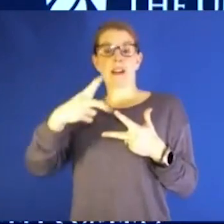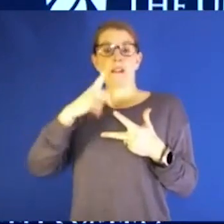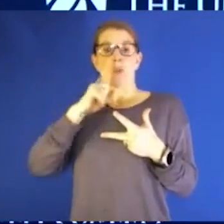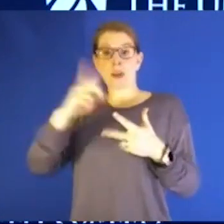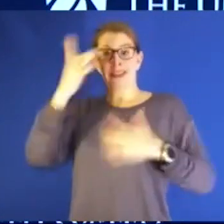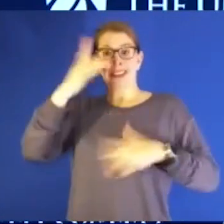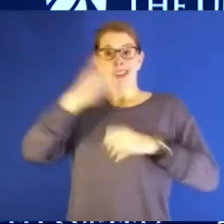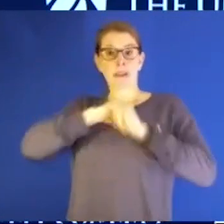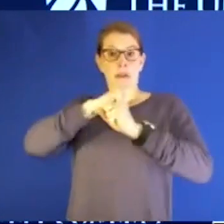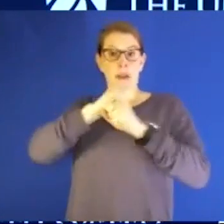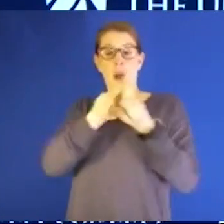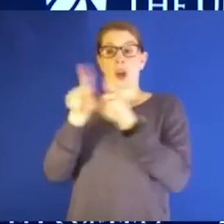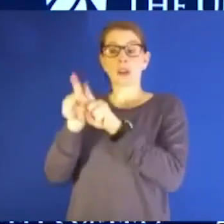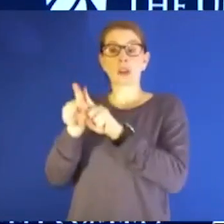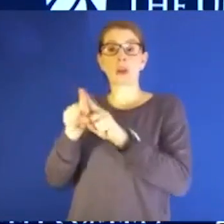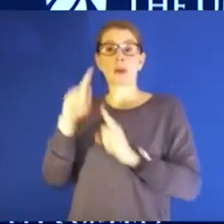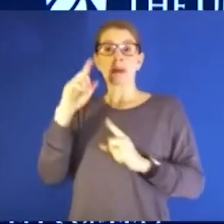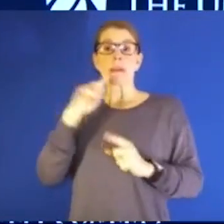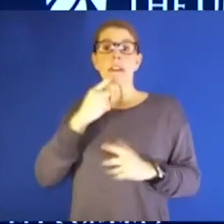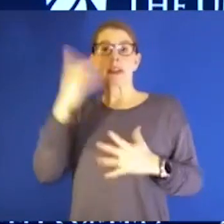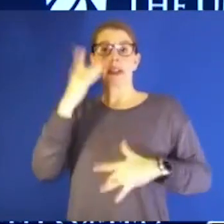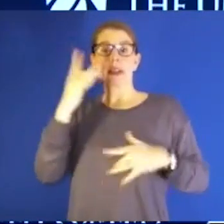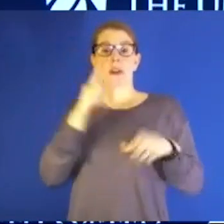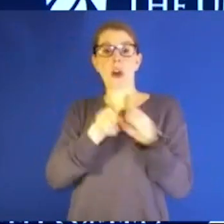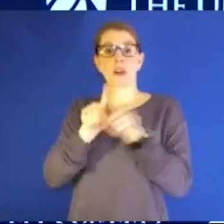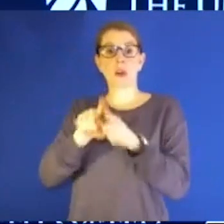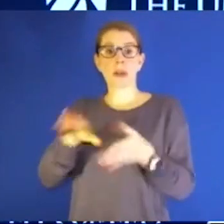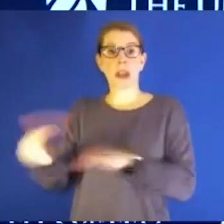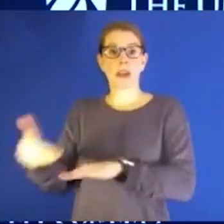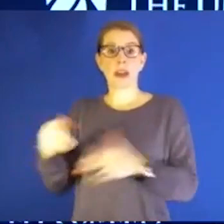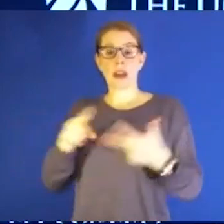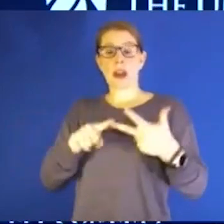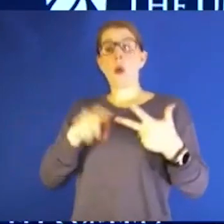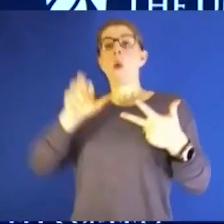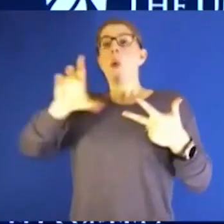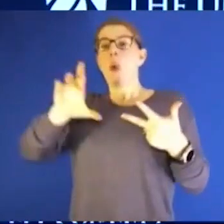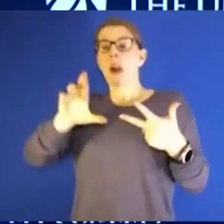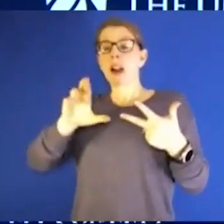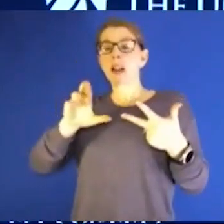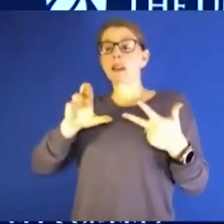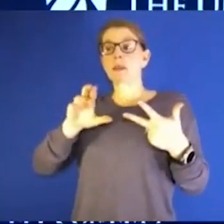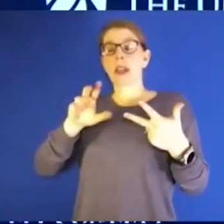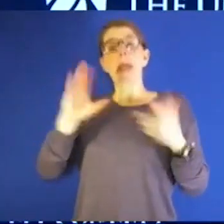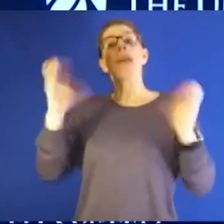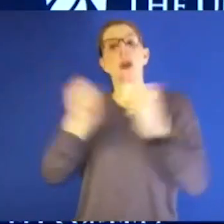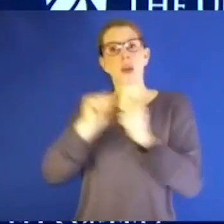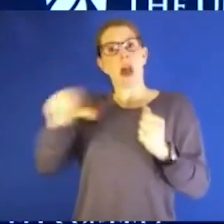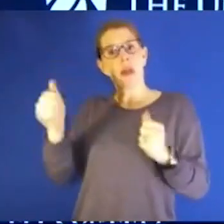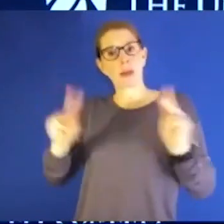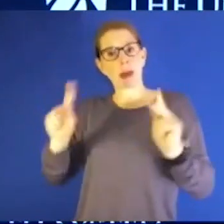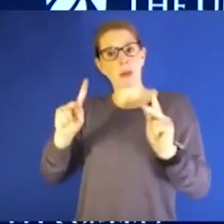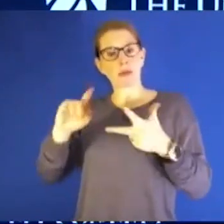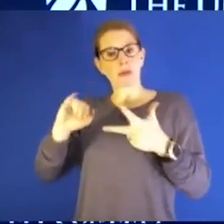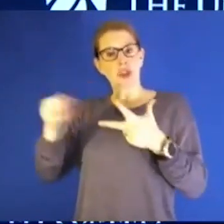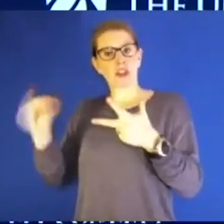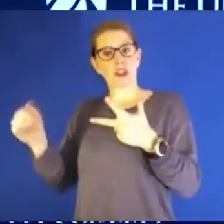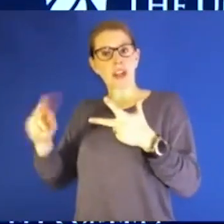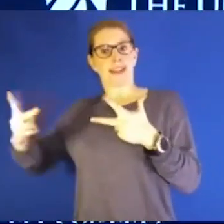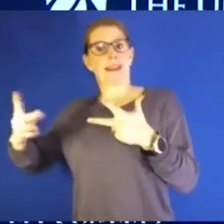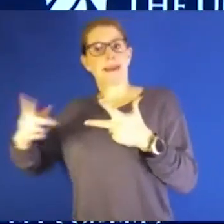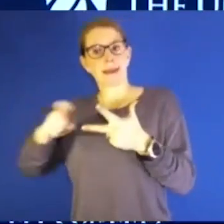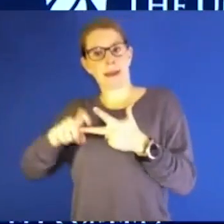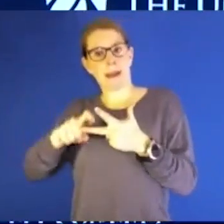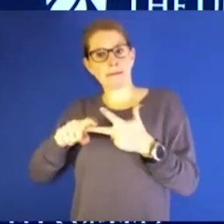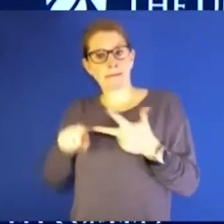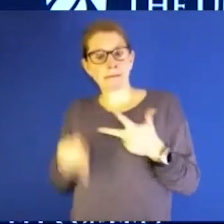and death, than those who got a homologous, that is J&J, again for the booster. So it looks like to me, when I read this, the mounting evidence suggests that if you've